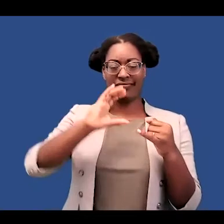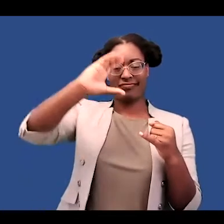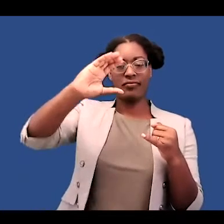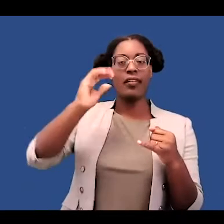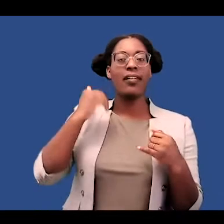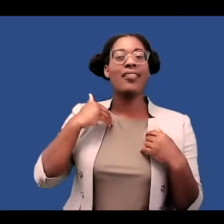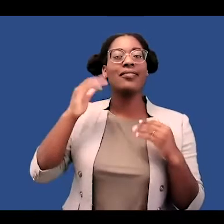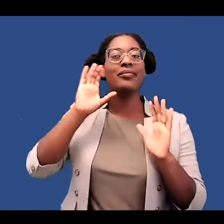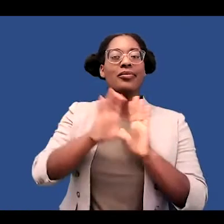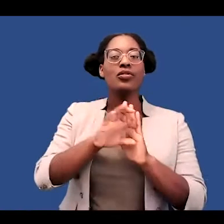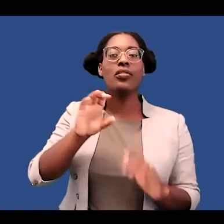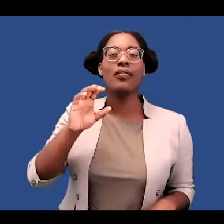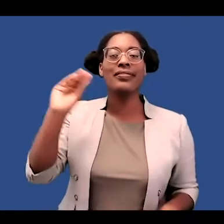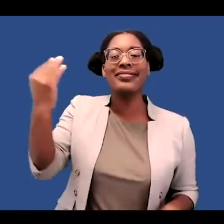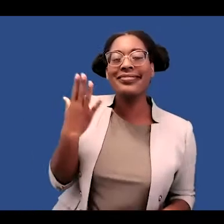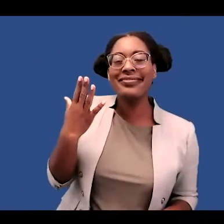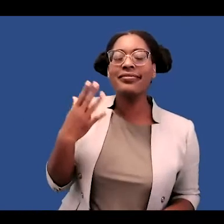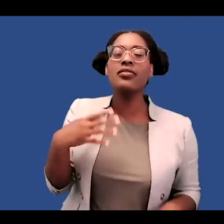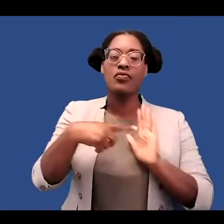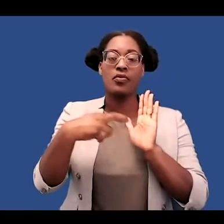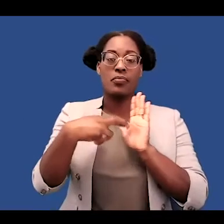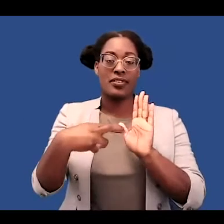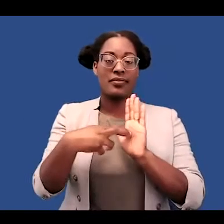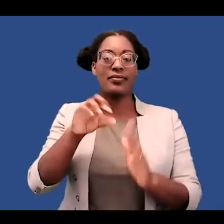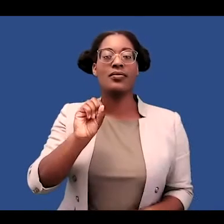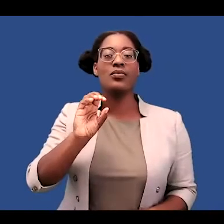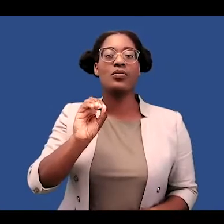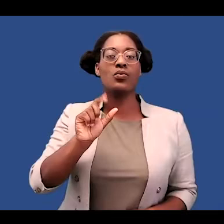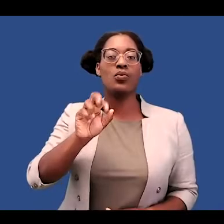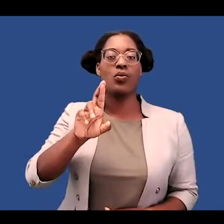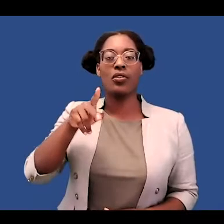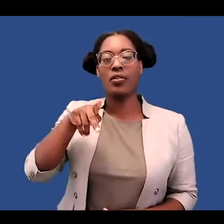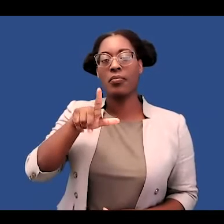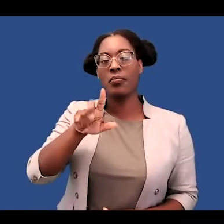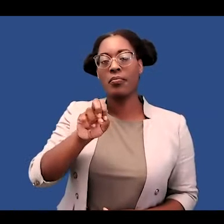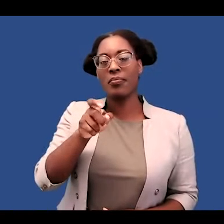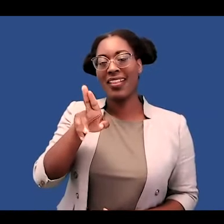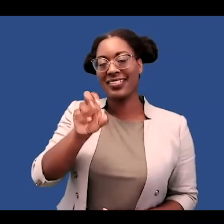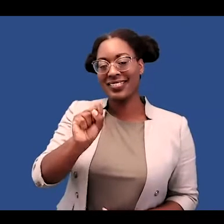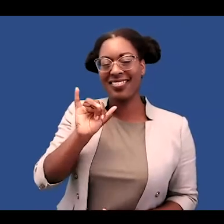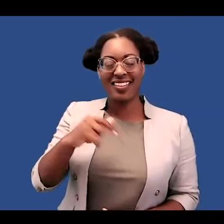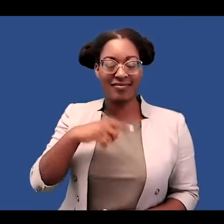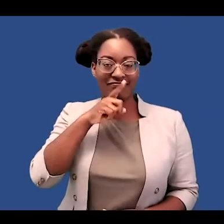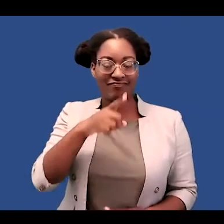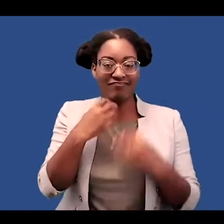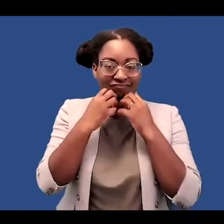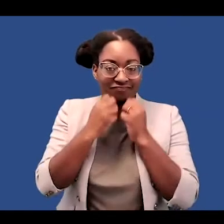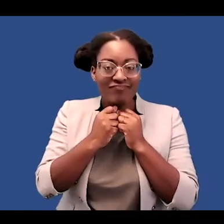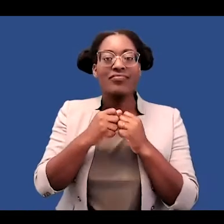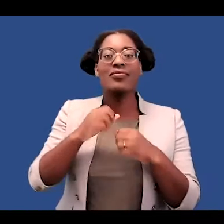energy centers I like to work with in my class. I also have mounted behind me the words of attitude is